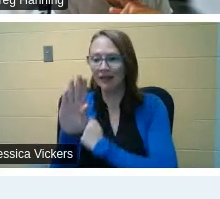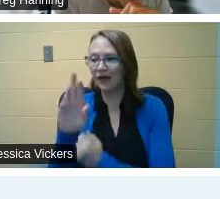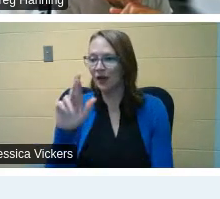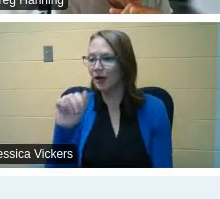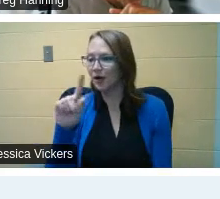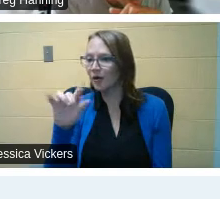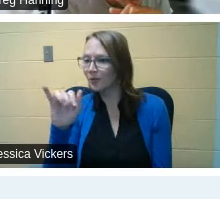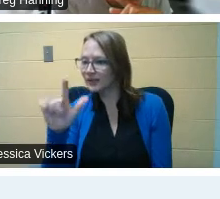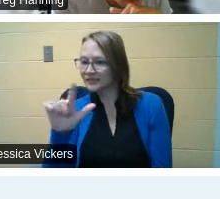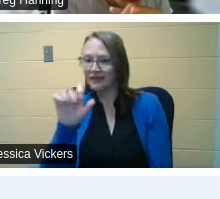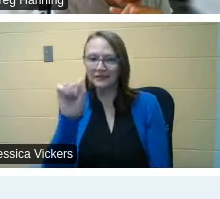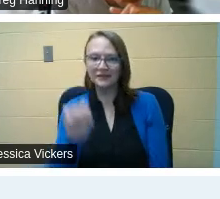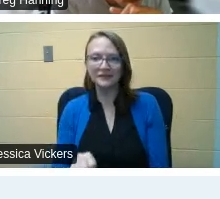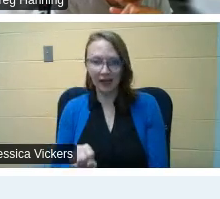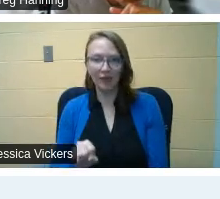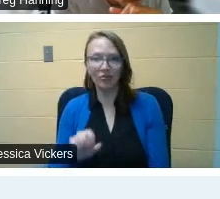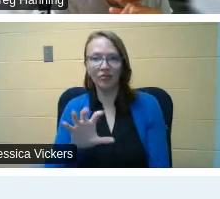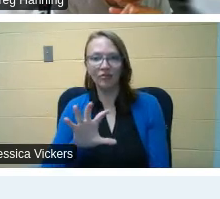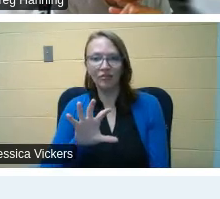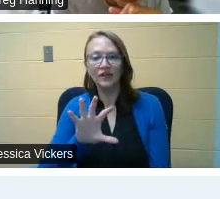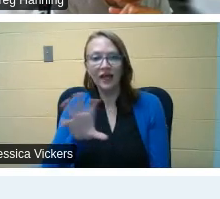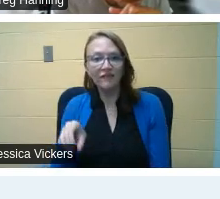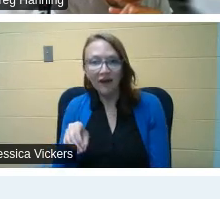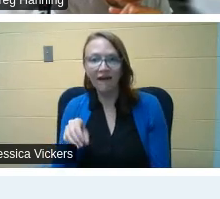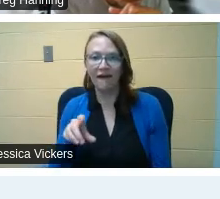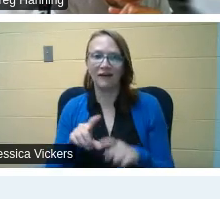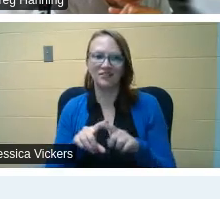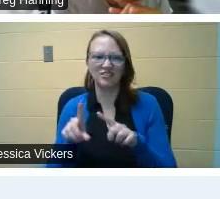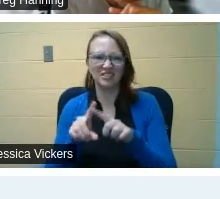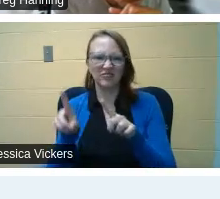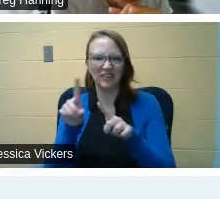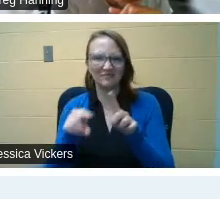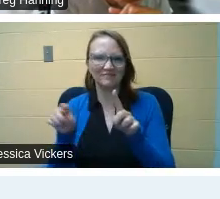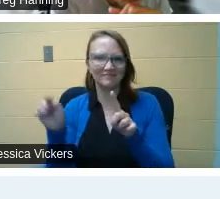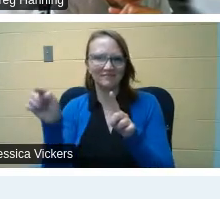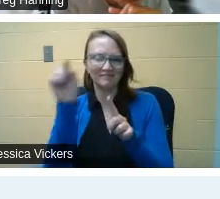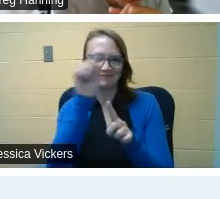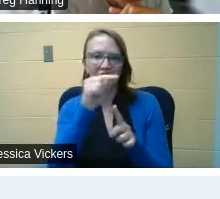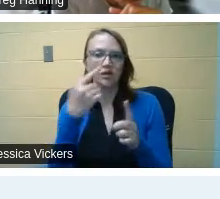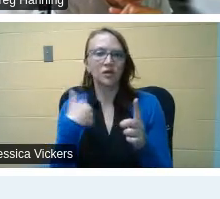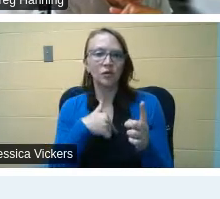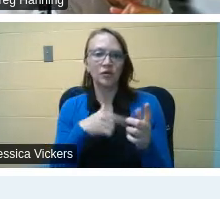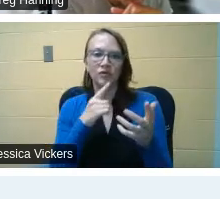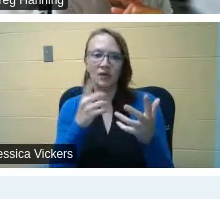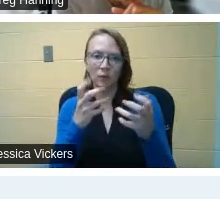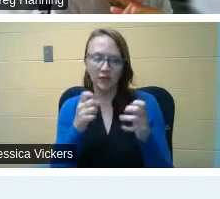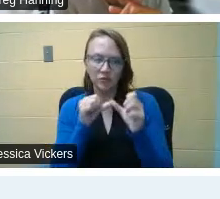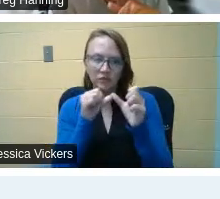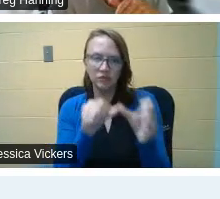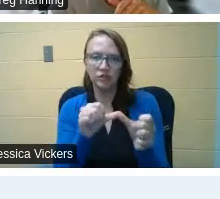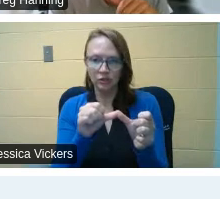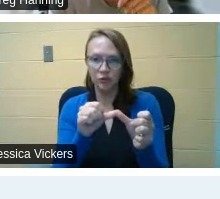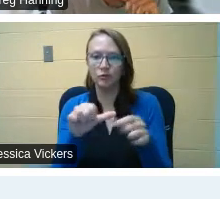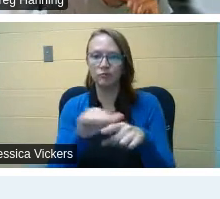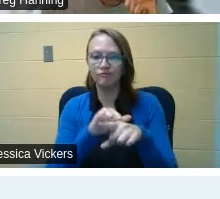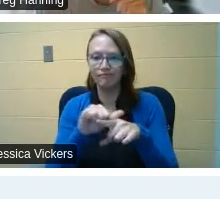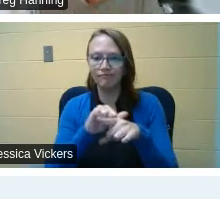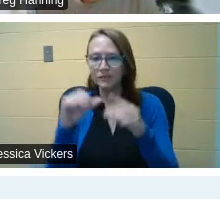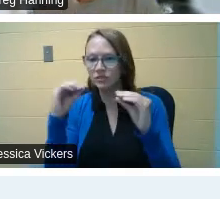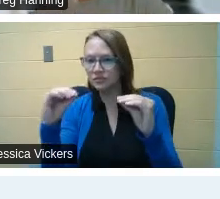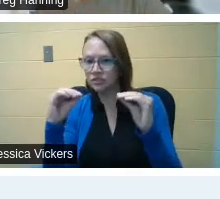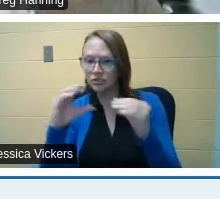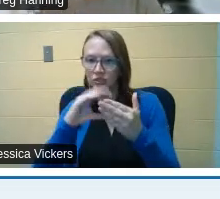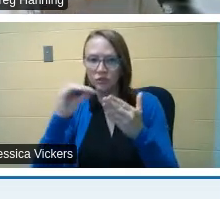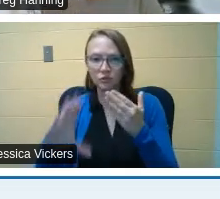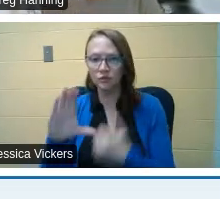Africa, that they really wanted to keep doing creative coding activities with their students, but their students often didn't have computers